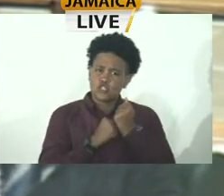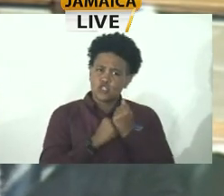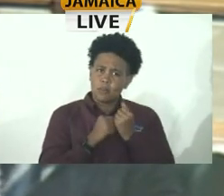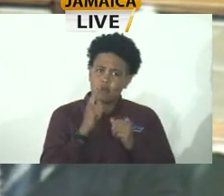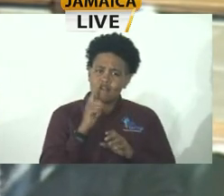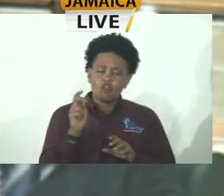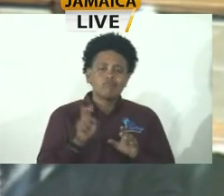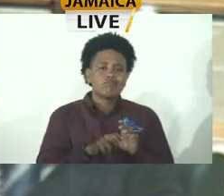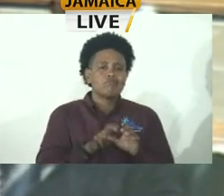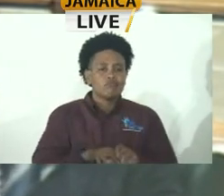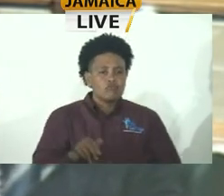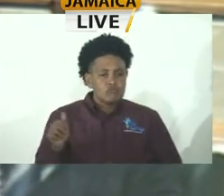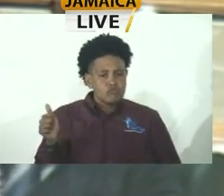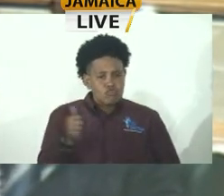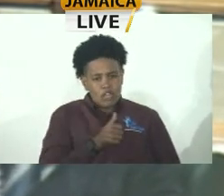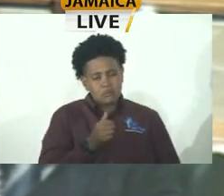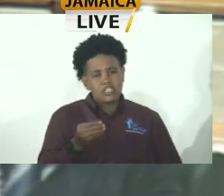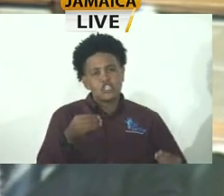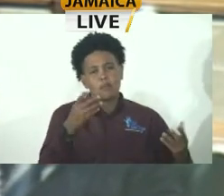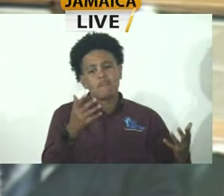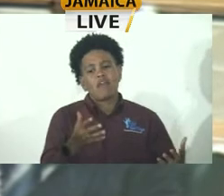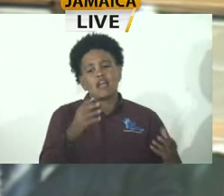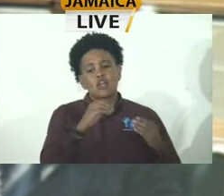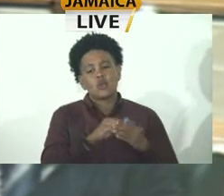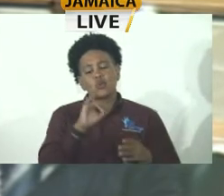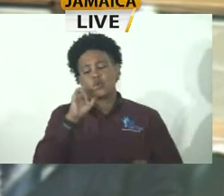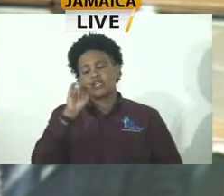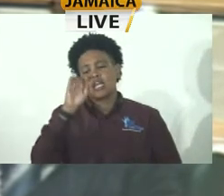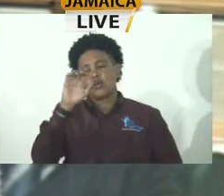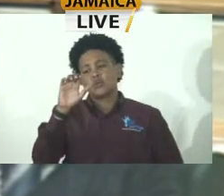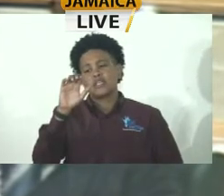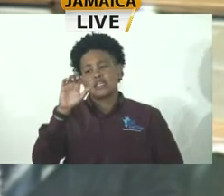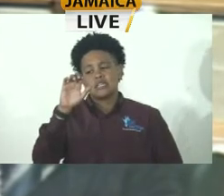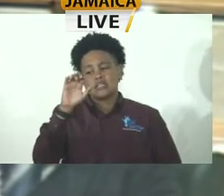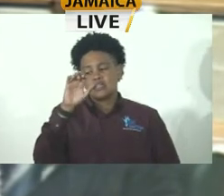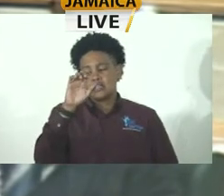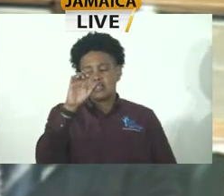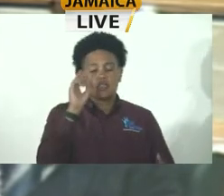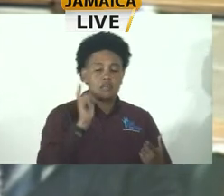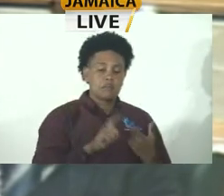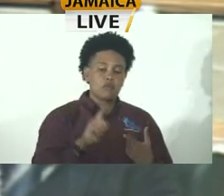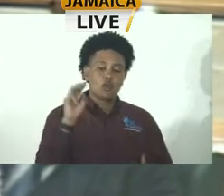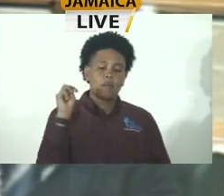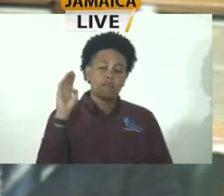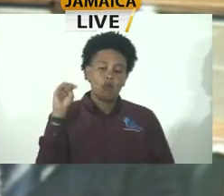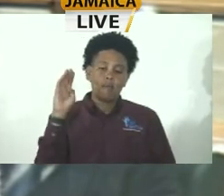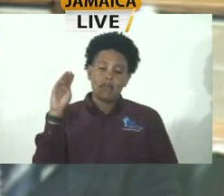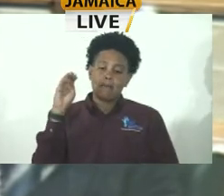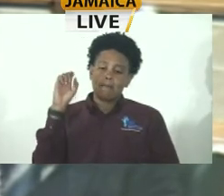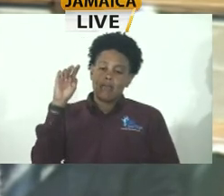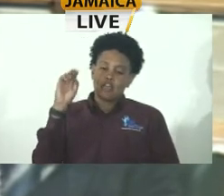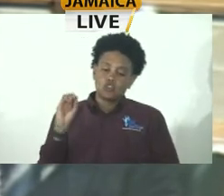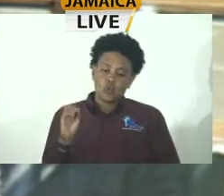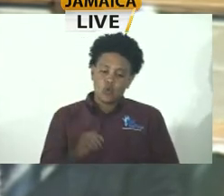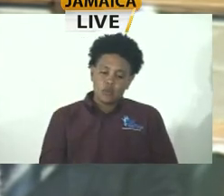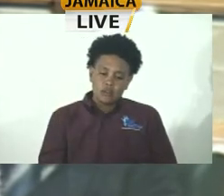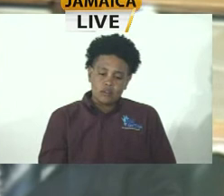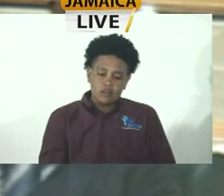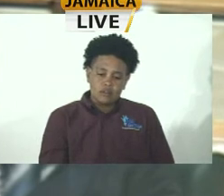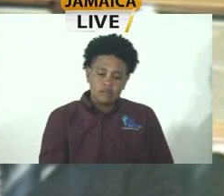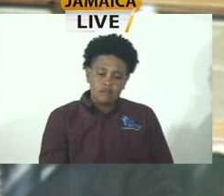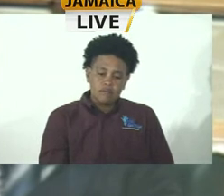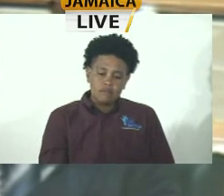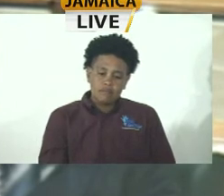tandem with our transport providers including jutc and montego bay metro my madam